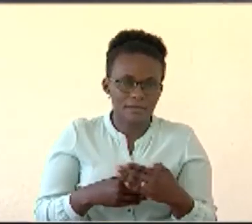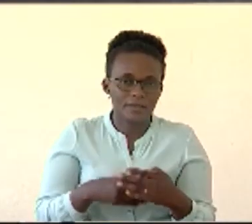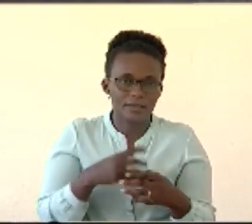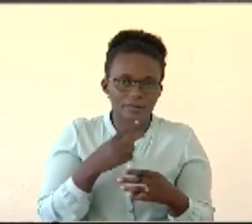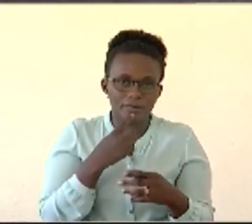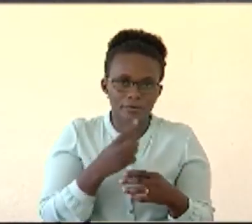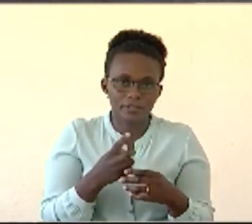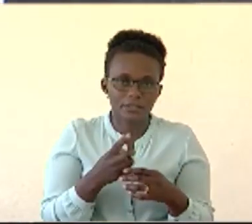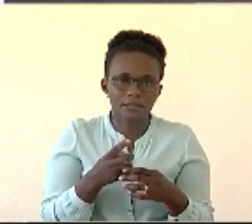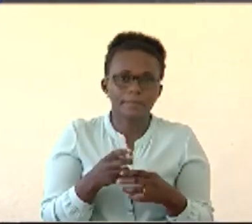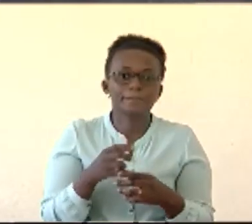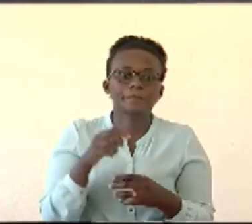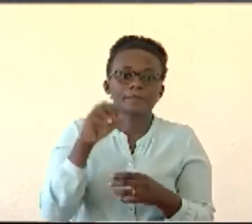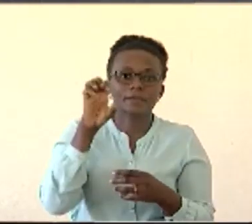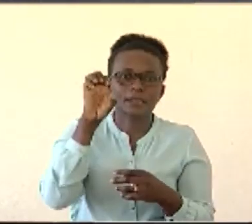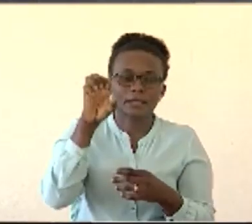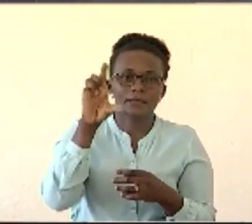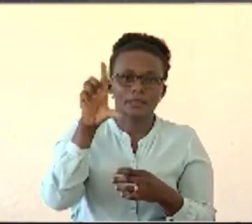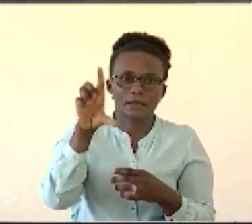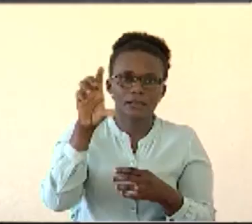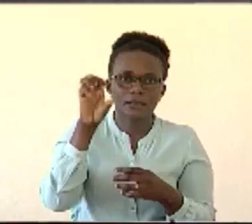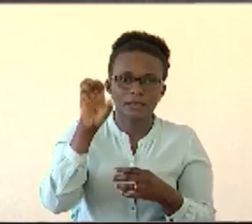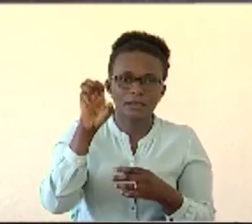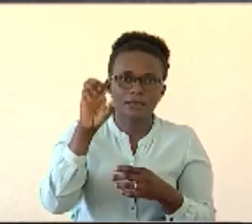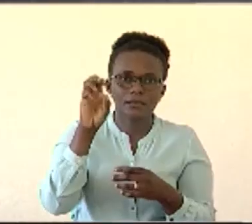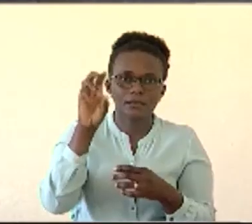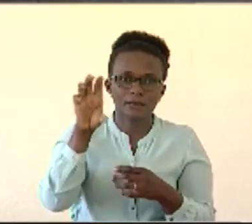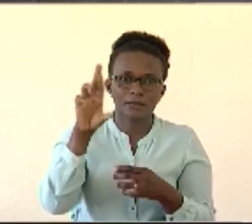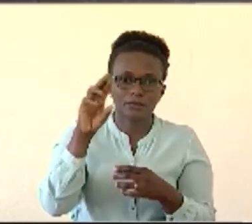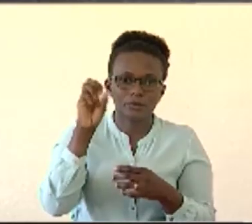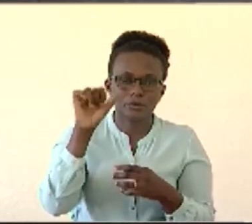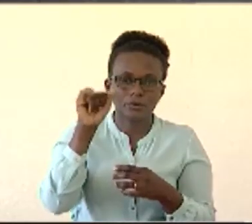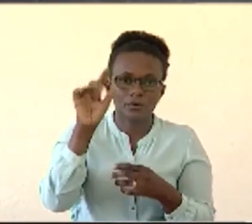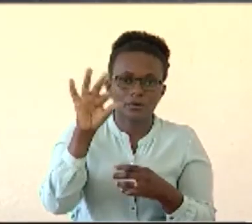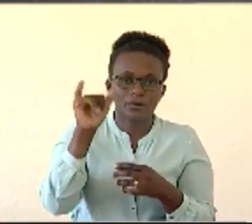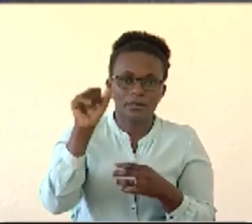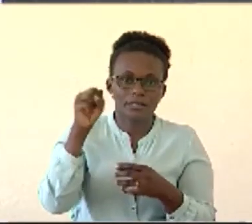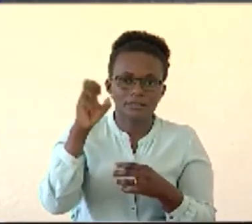of copper 2 sulfate,